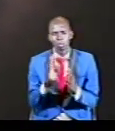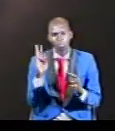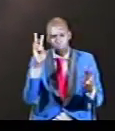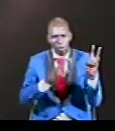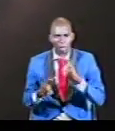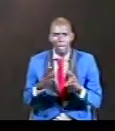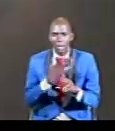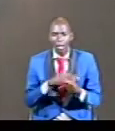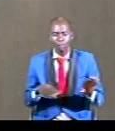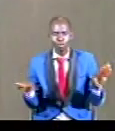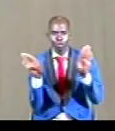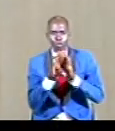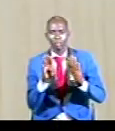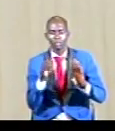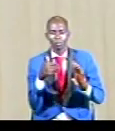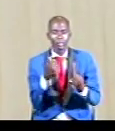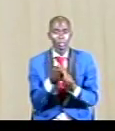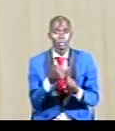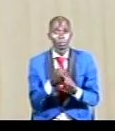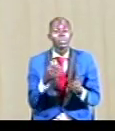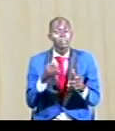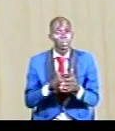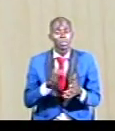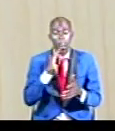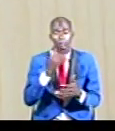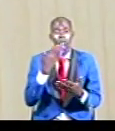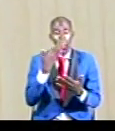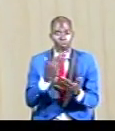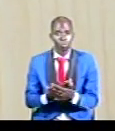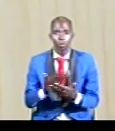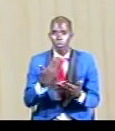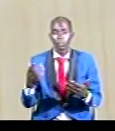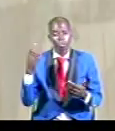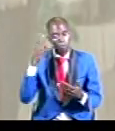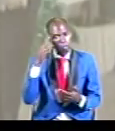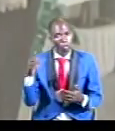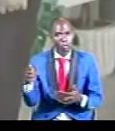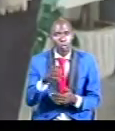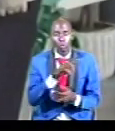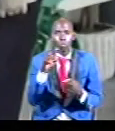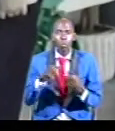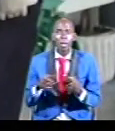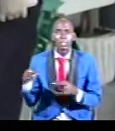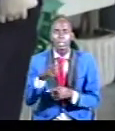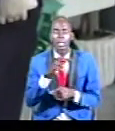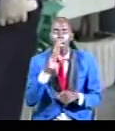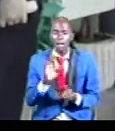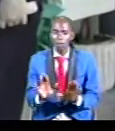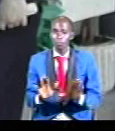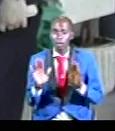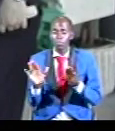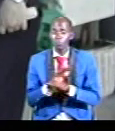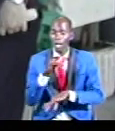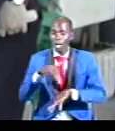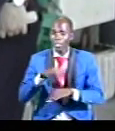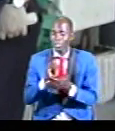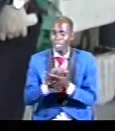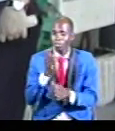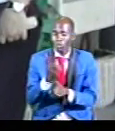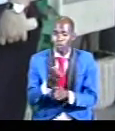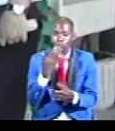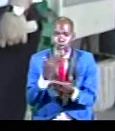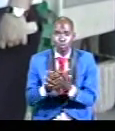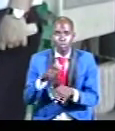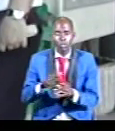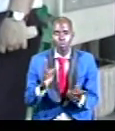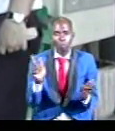up. What a wonderful thing it will be for you and those converts when they are fearful. At just at the right moment, you are there to strengthen